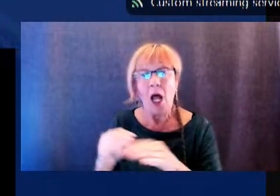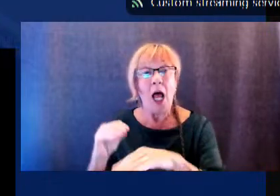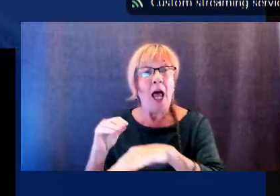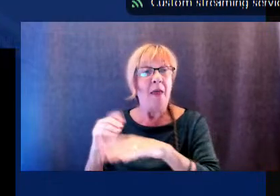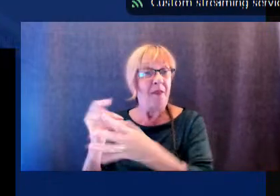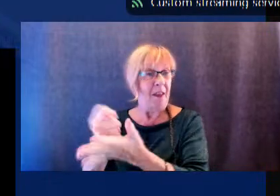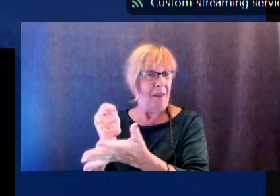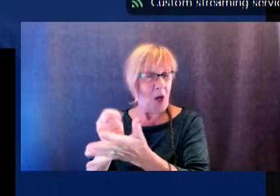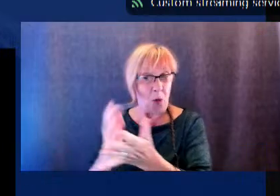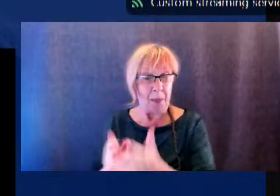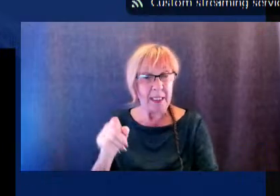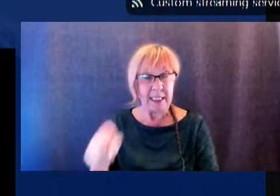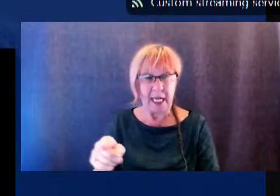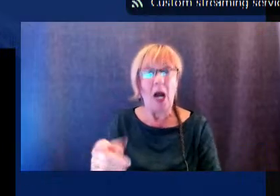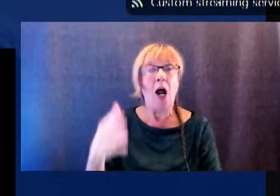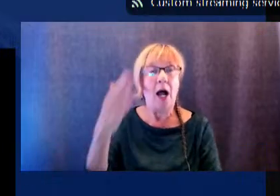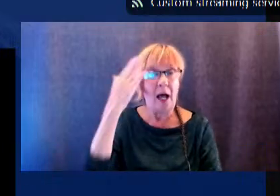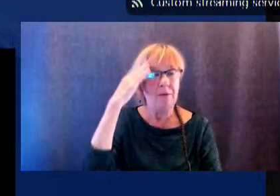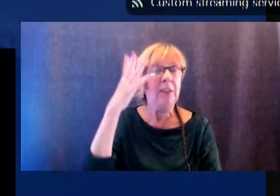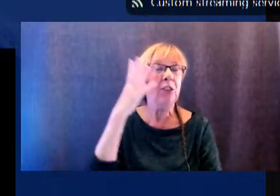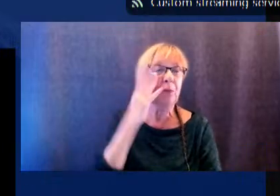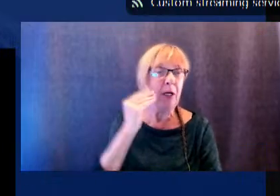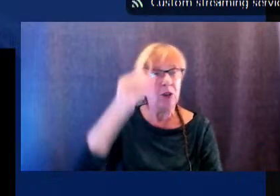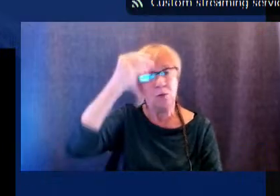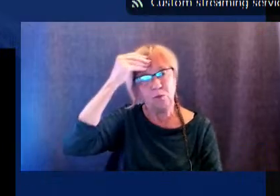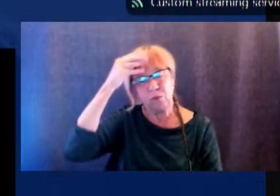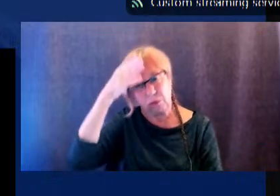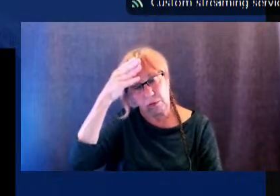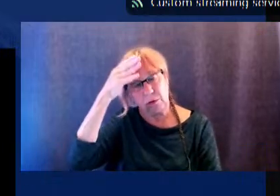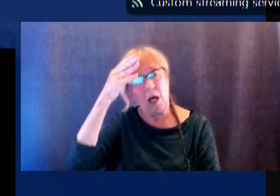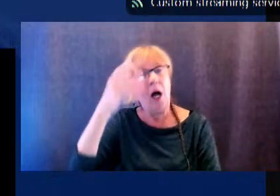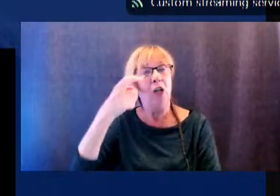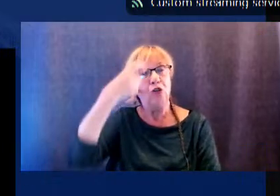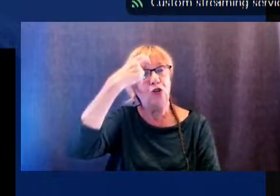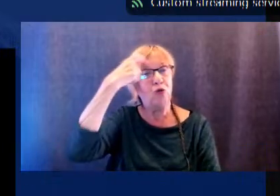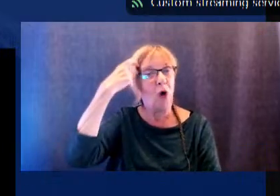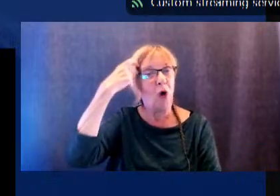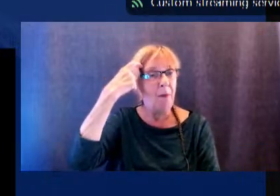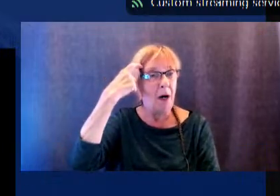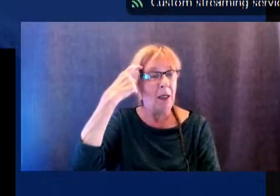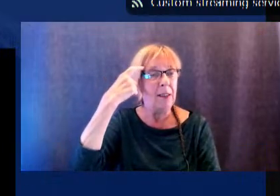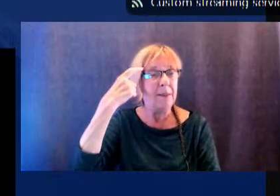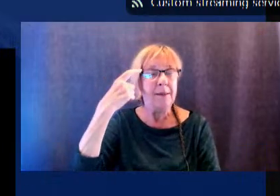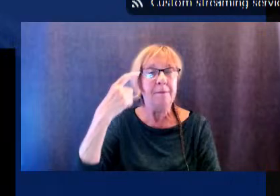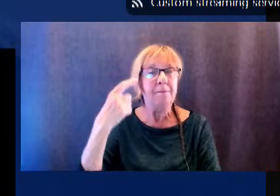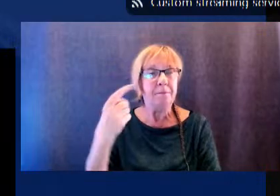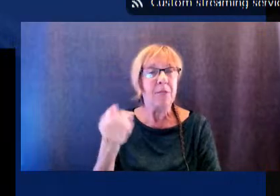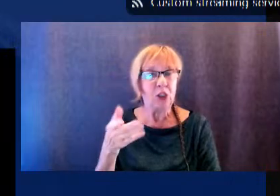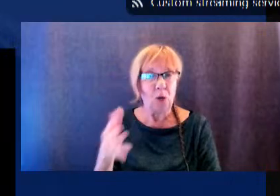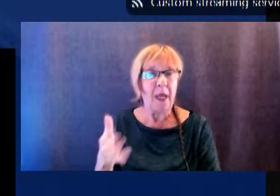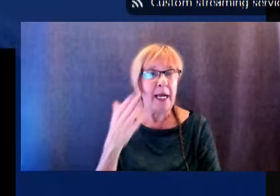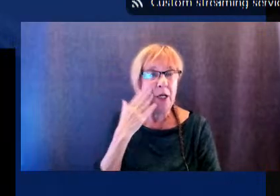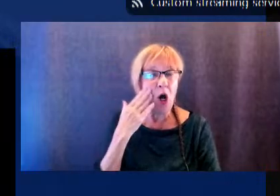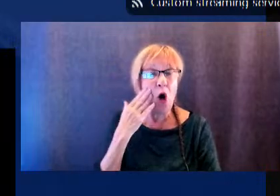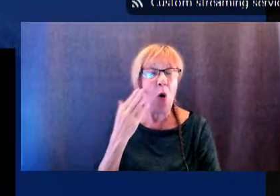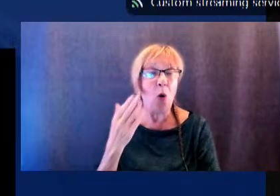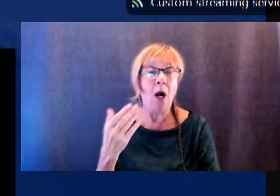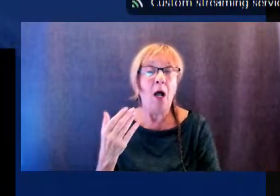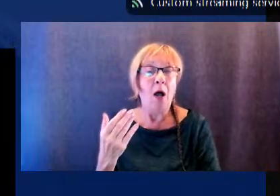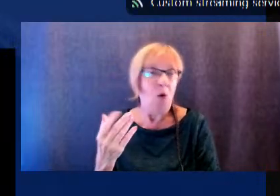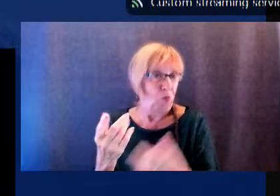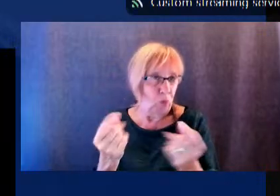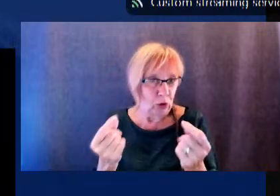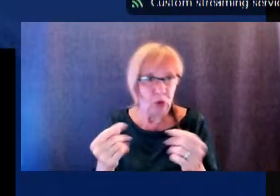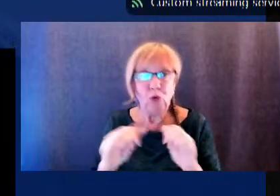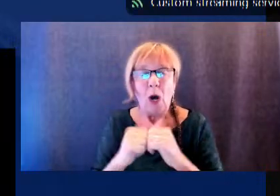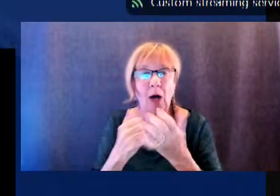mindfulness and stress relief techniques and allow spaces for open discussions. We have an electronic info sheet that can go out from